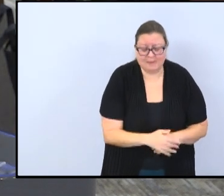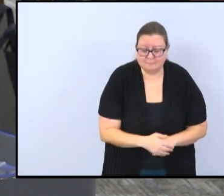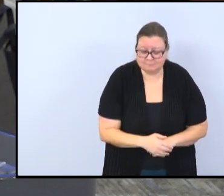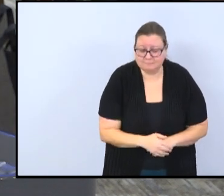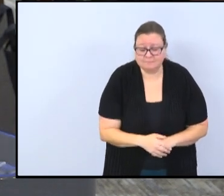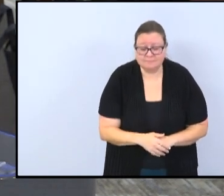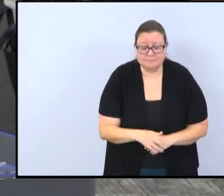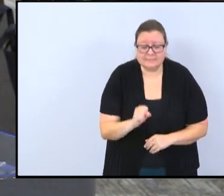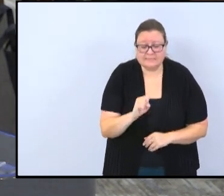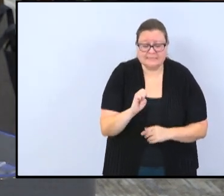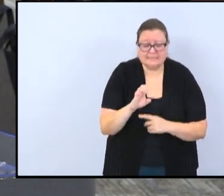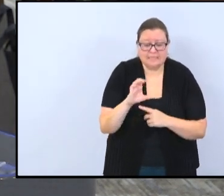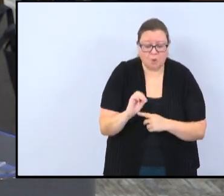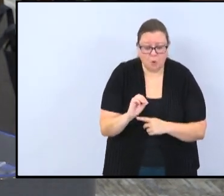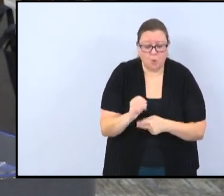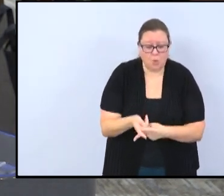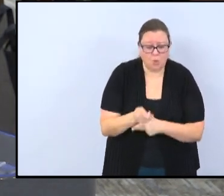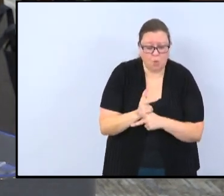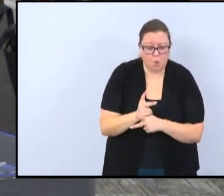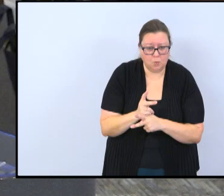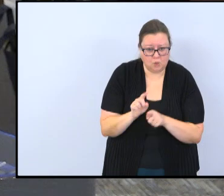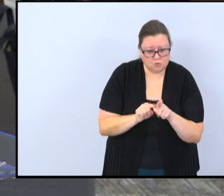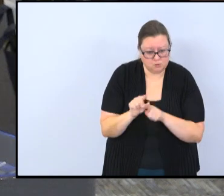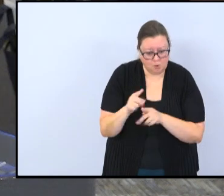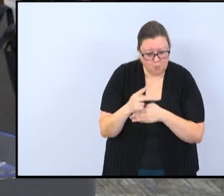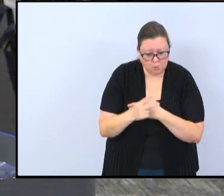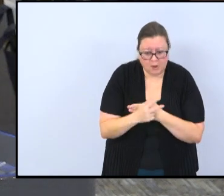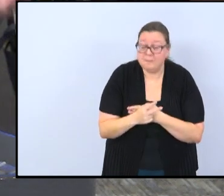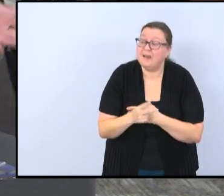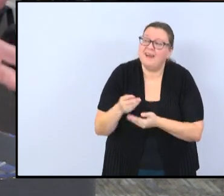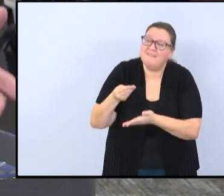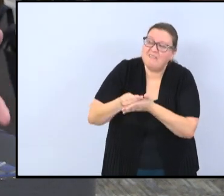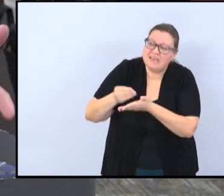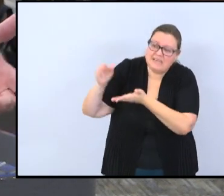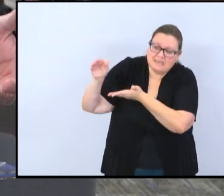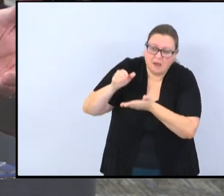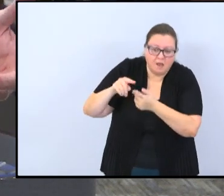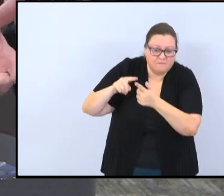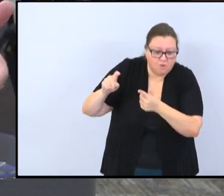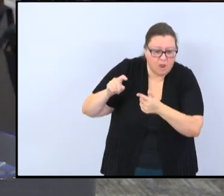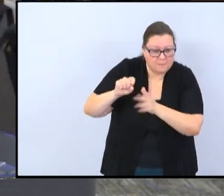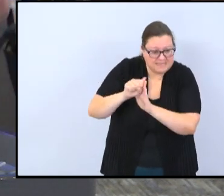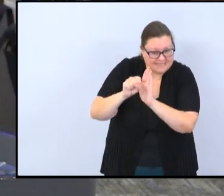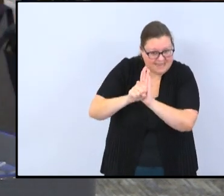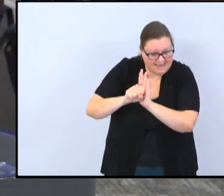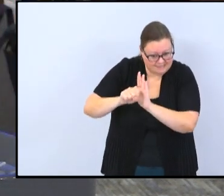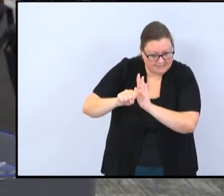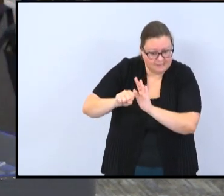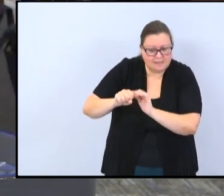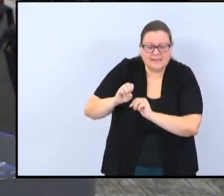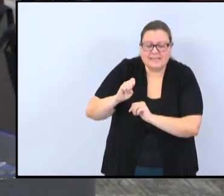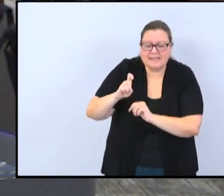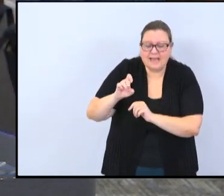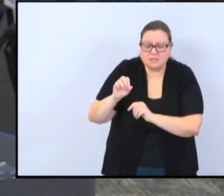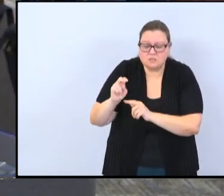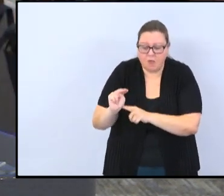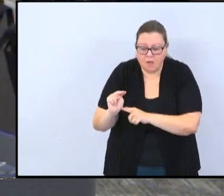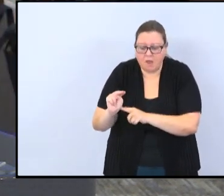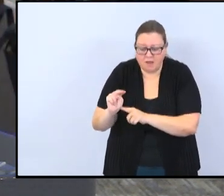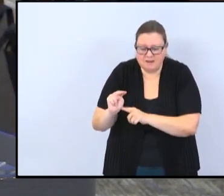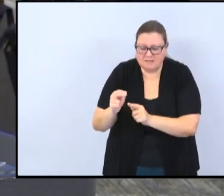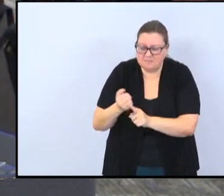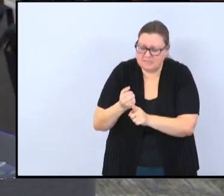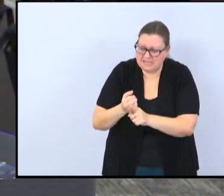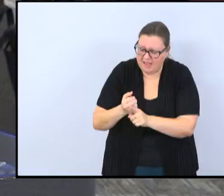SECO loan program was started many years ago. It's a program funded by the state. It actually came out of oil Exxon's fund. Exxon did